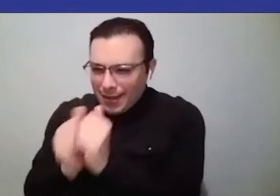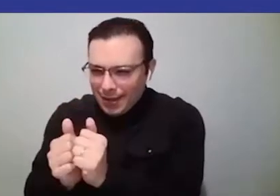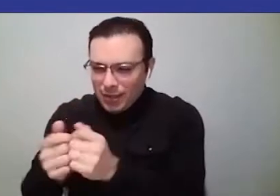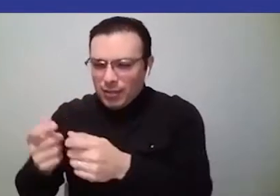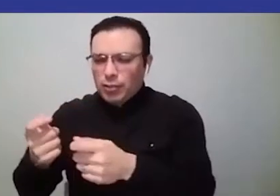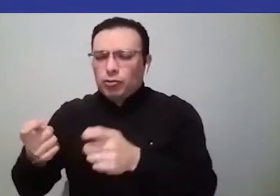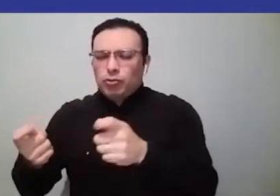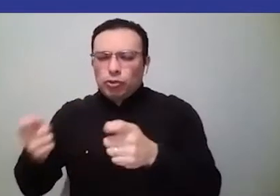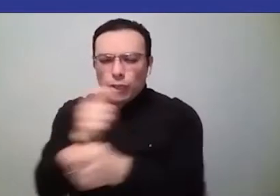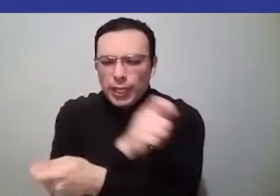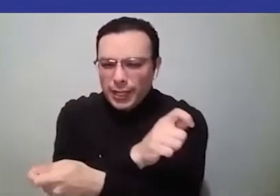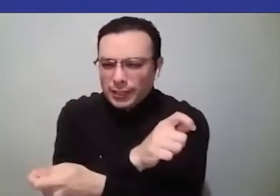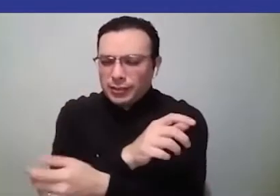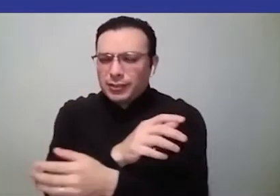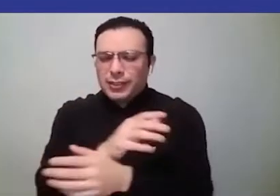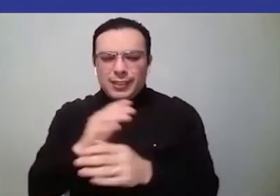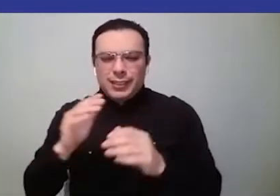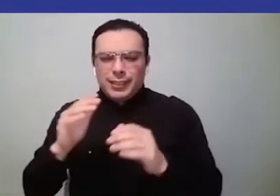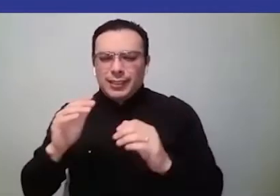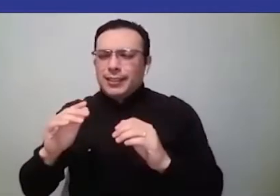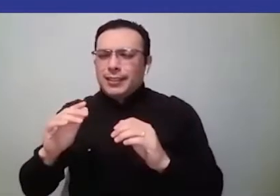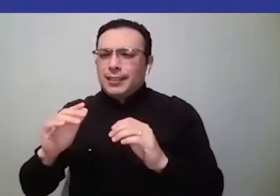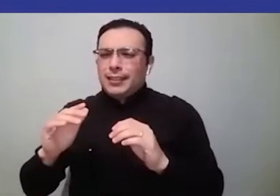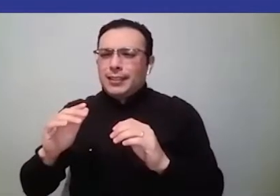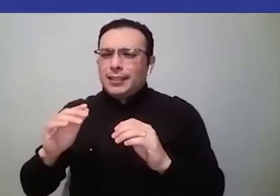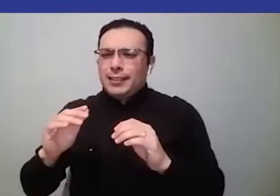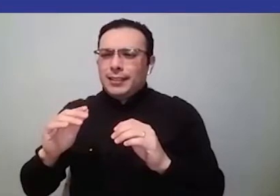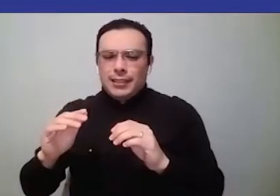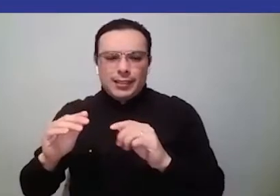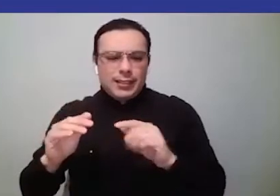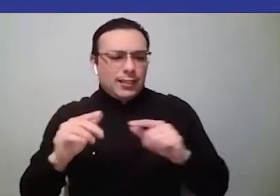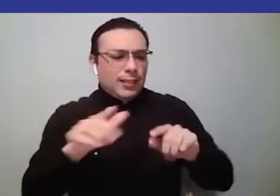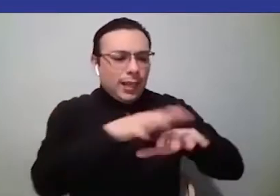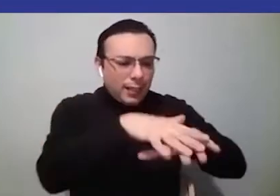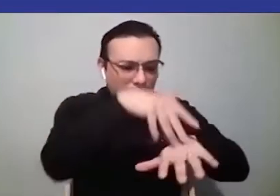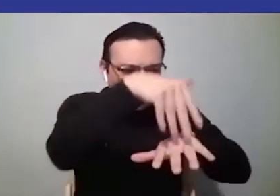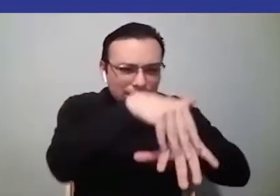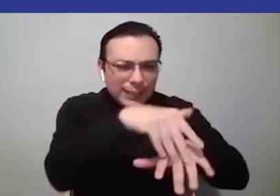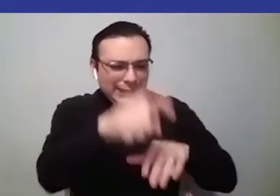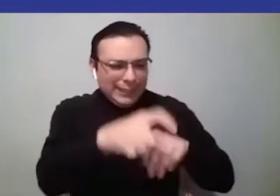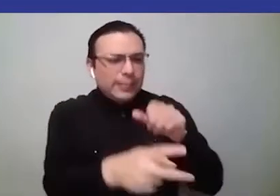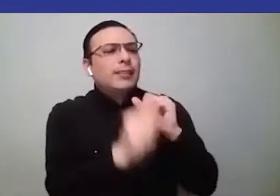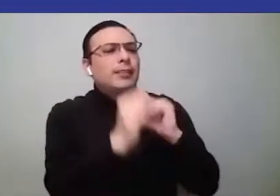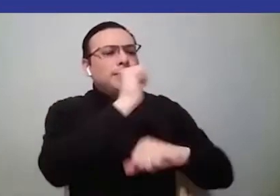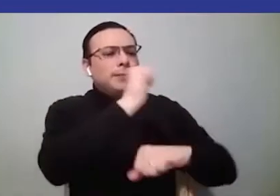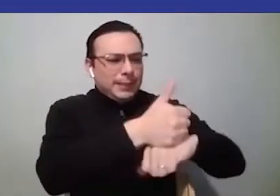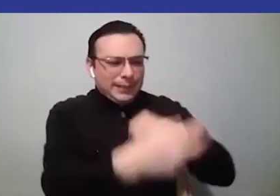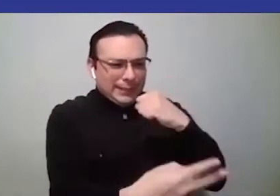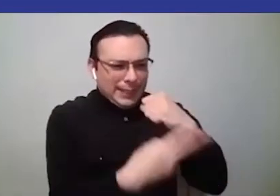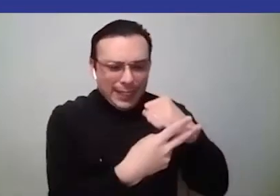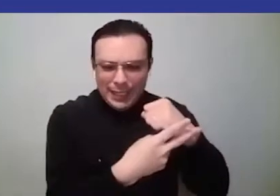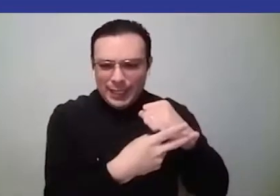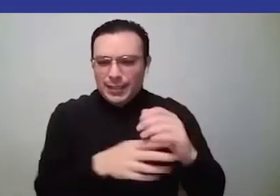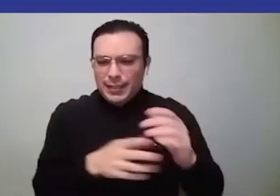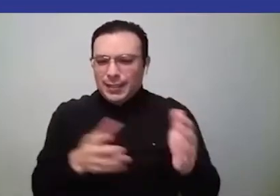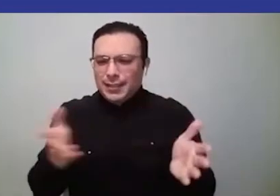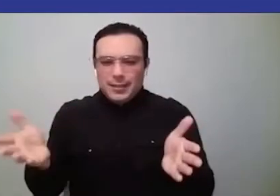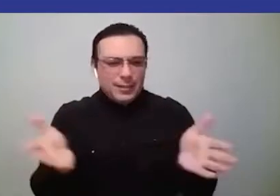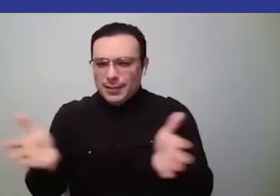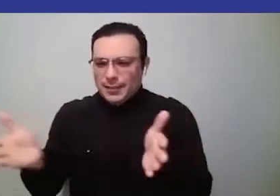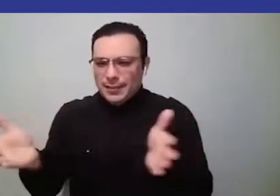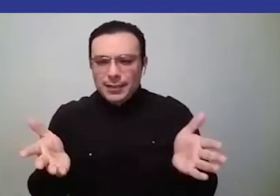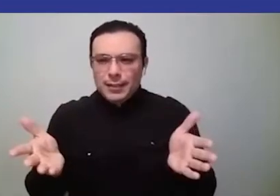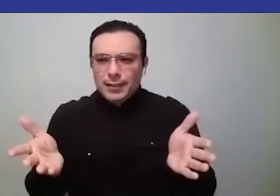of those relations. I think, yes, in our prep call, I think, Jane, you said, and we talked about, like, the decolonial archive is an archive